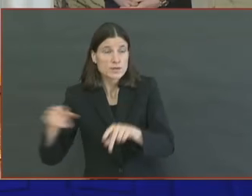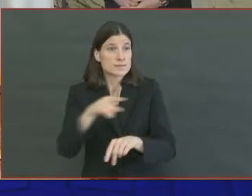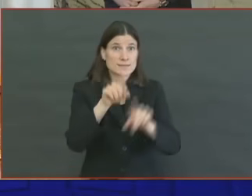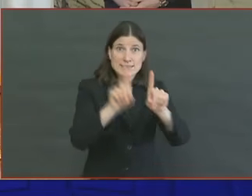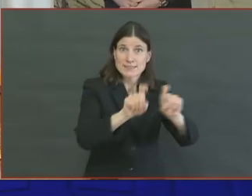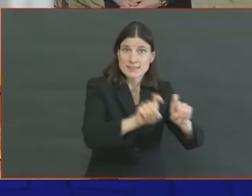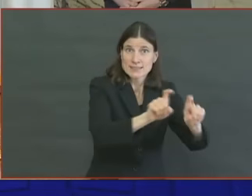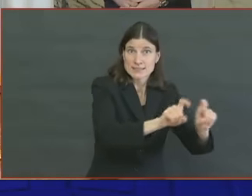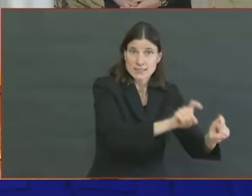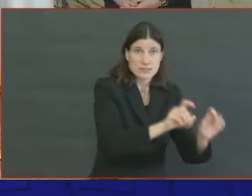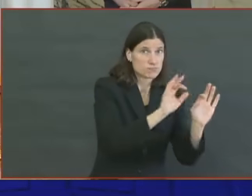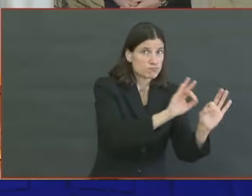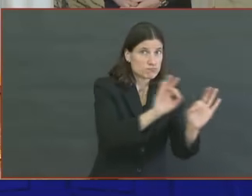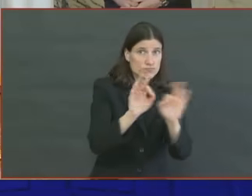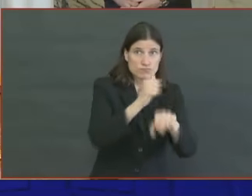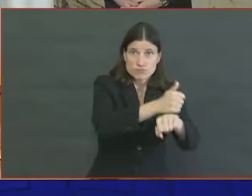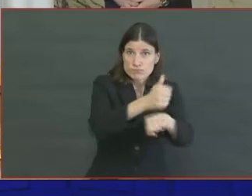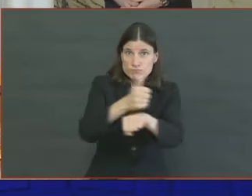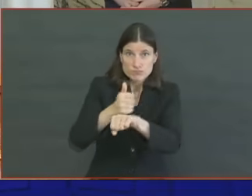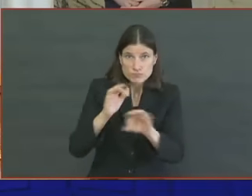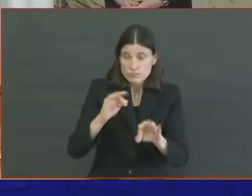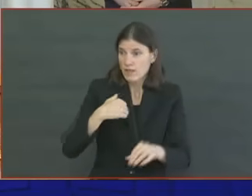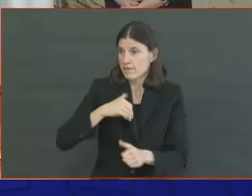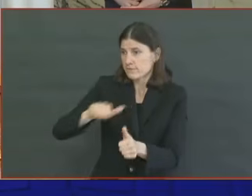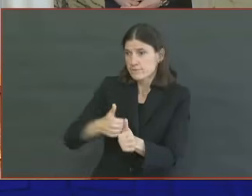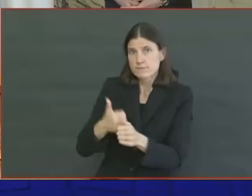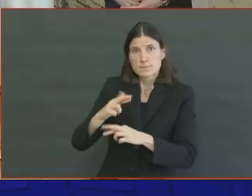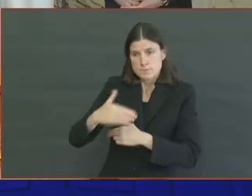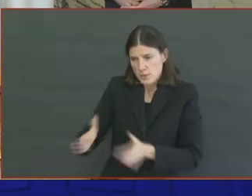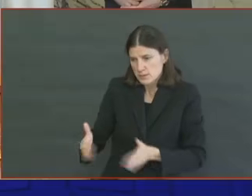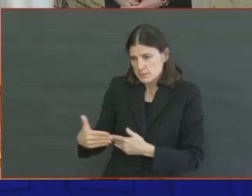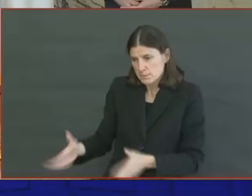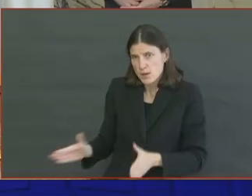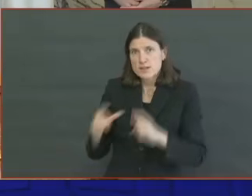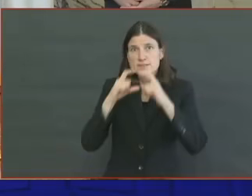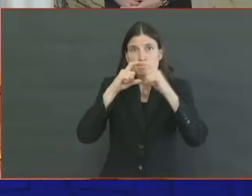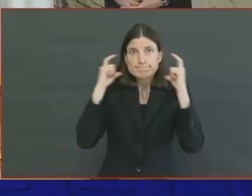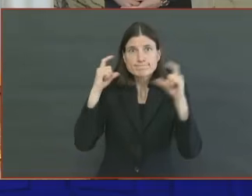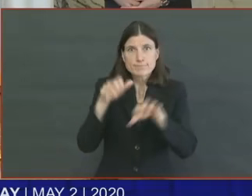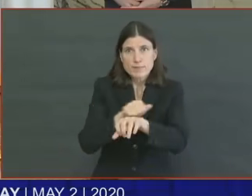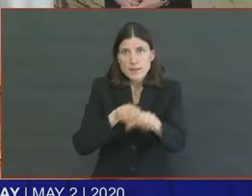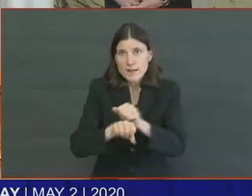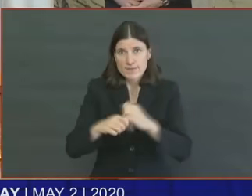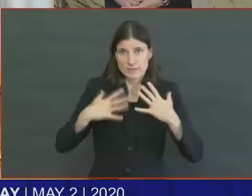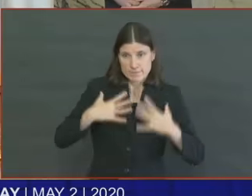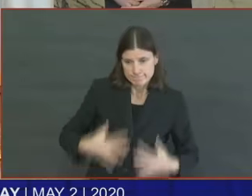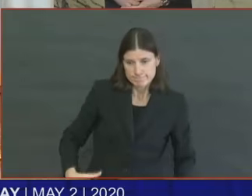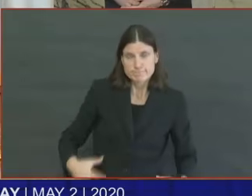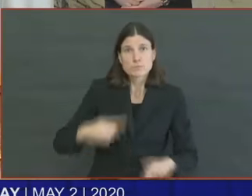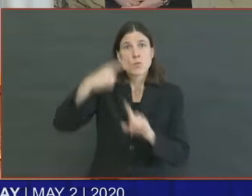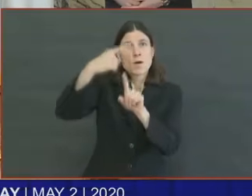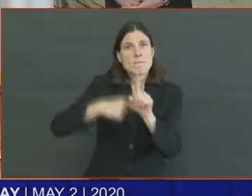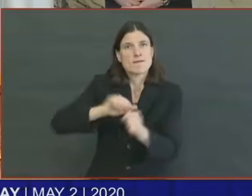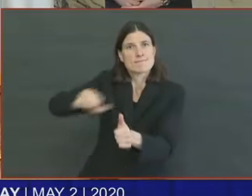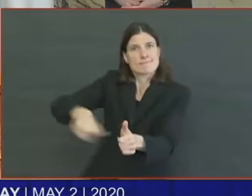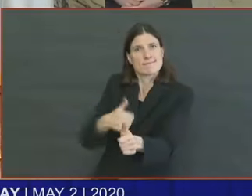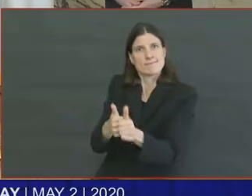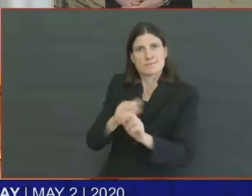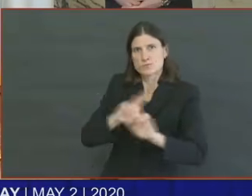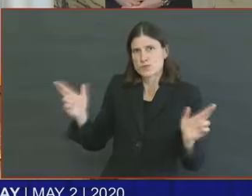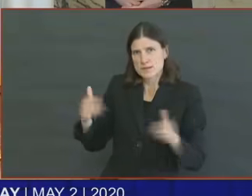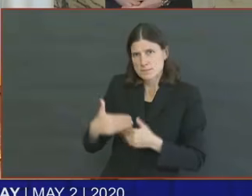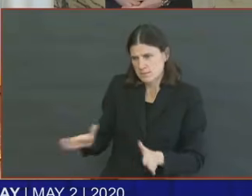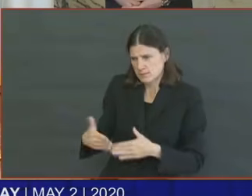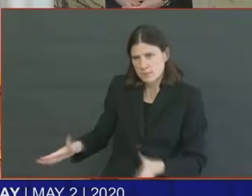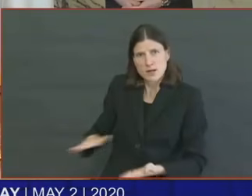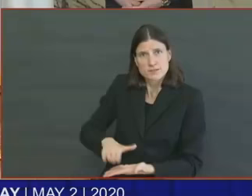PPE? Can everyone get tested within 24 hours? Can everyone in a vulnerable community get tested? Is our contact tracing